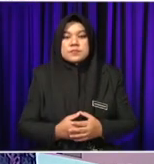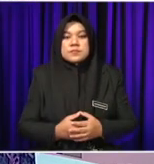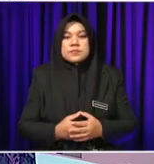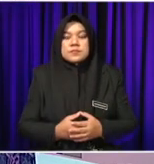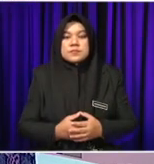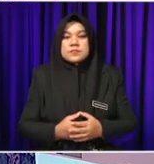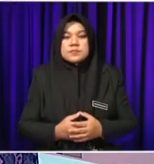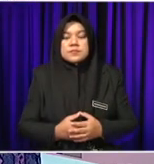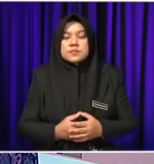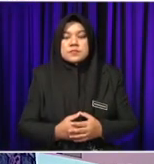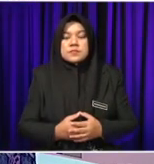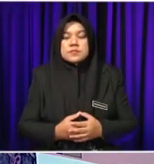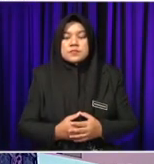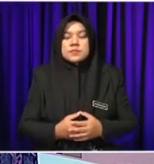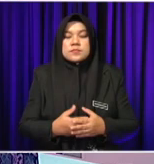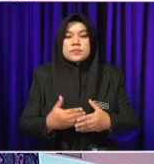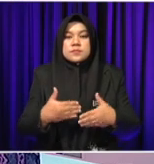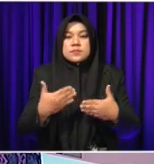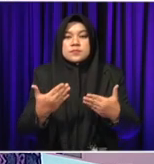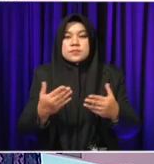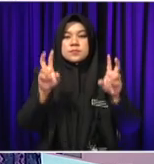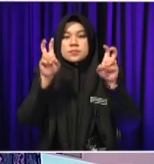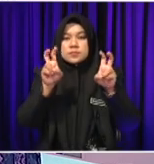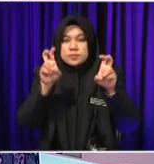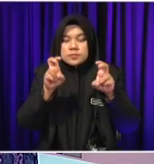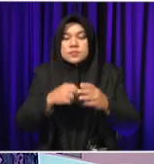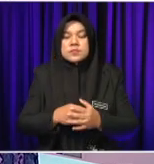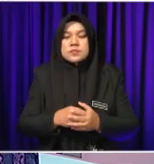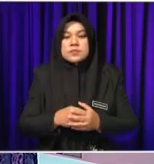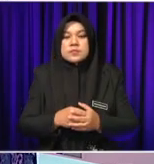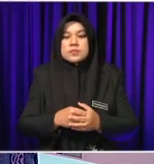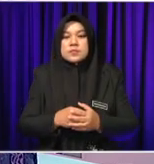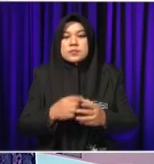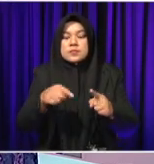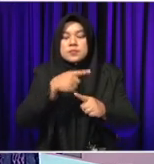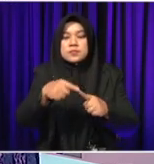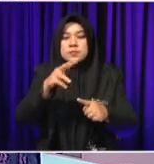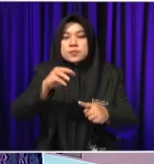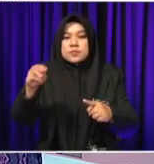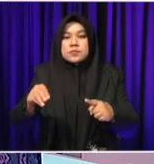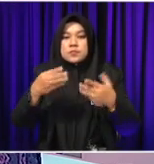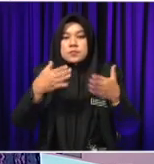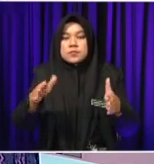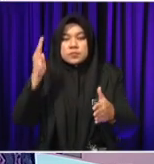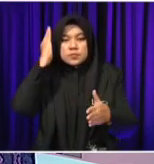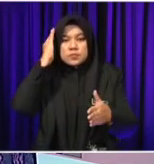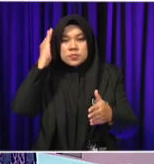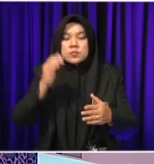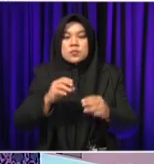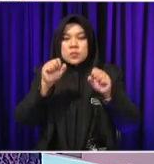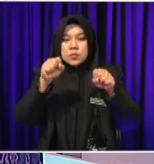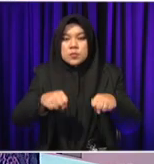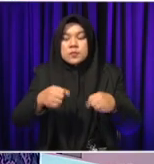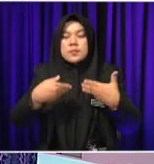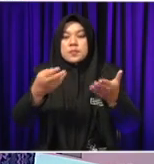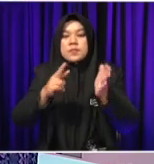All right. Okay. Figurative languages and as well as the theme. So having said that, when the students are exposed to these poetic terms, they can always give